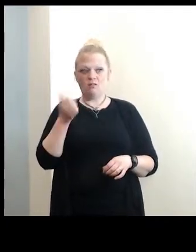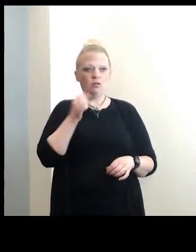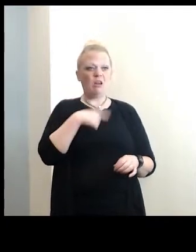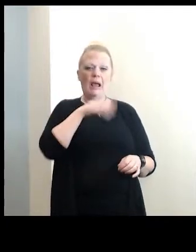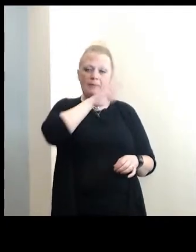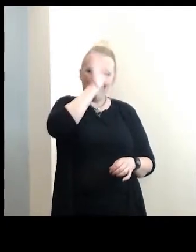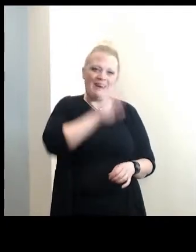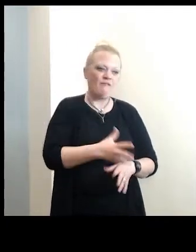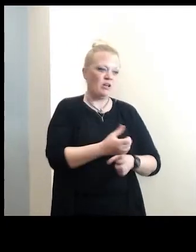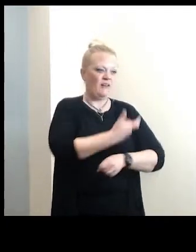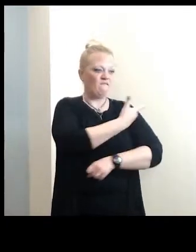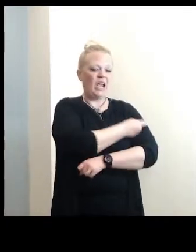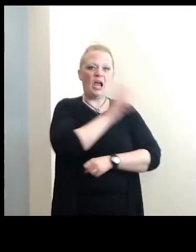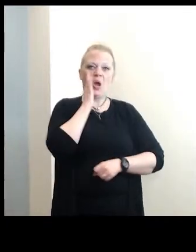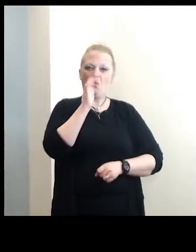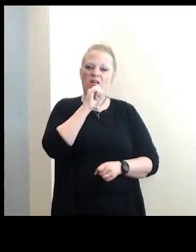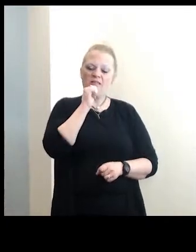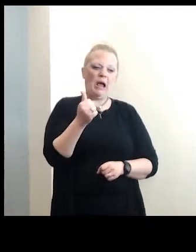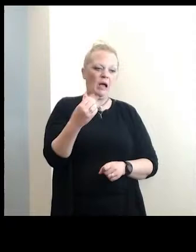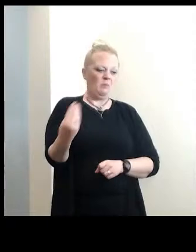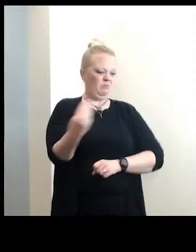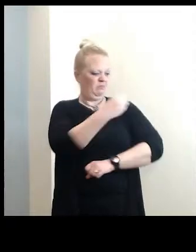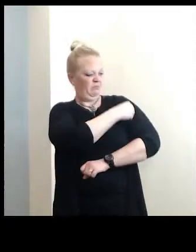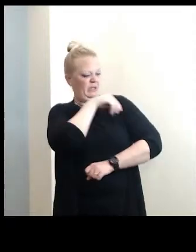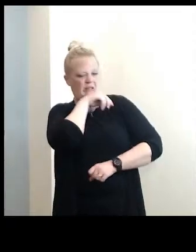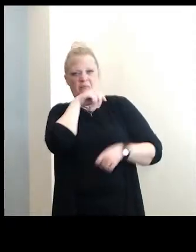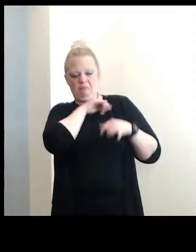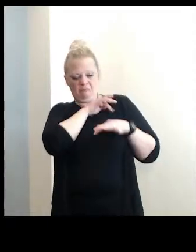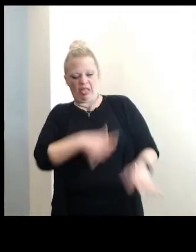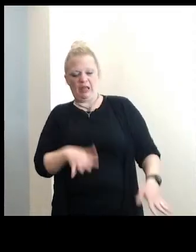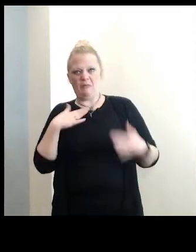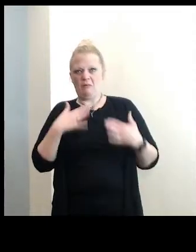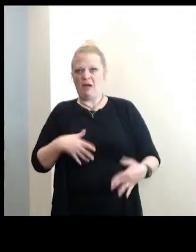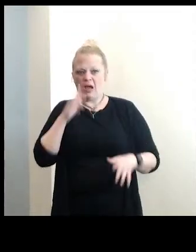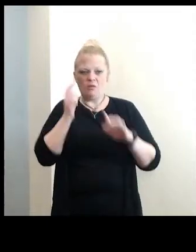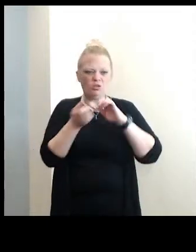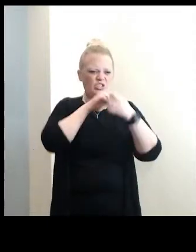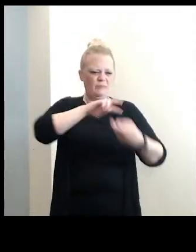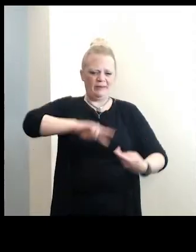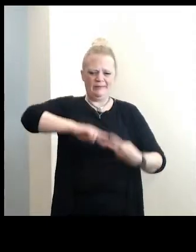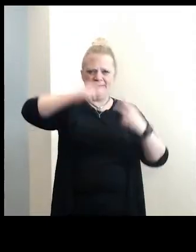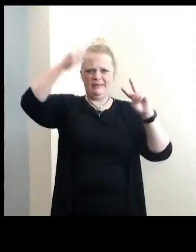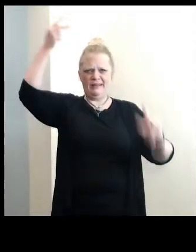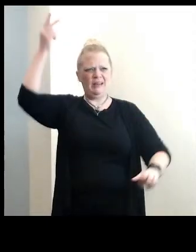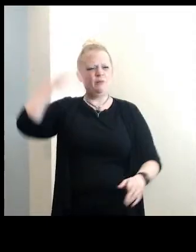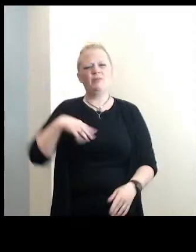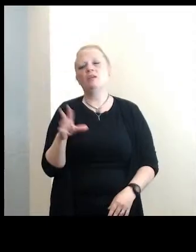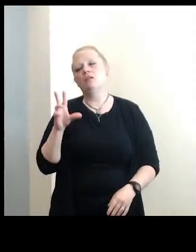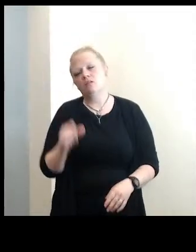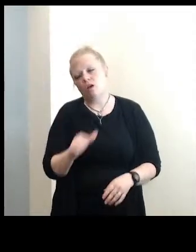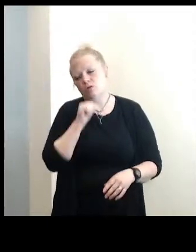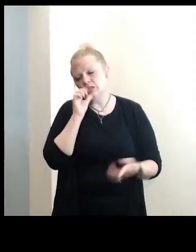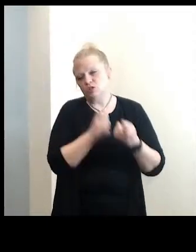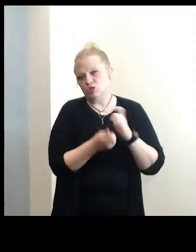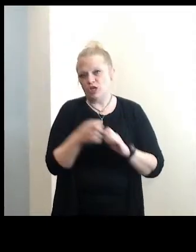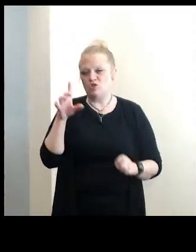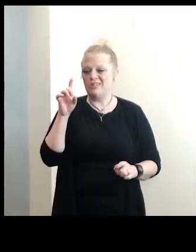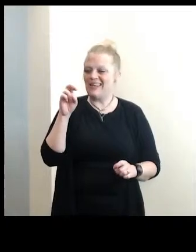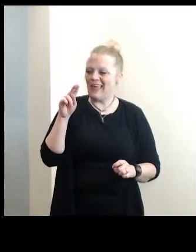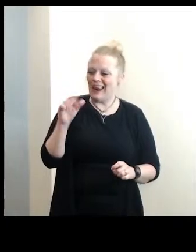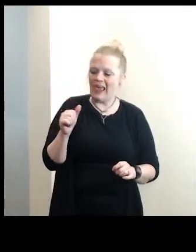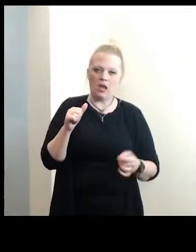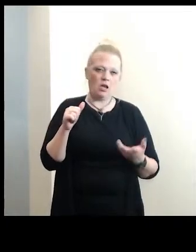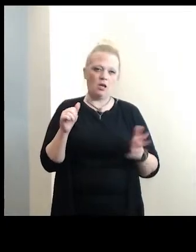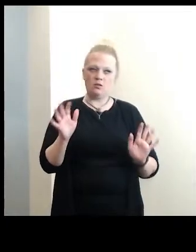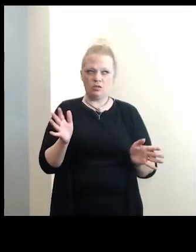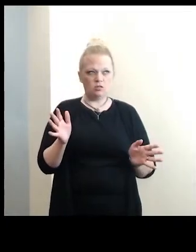getting vaccinated. I wouldn't put that in my body because it's going to change my DNA. And I have to sit there and go, no, it doesn't alter your DNA. It has no effect to your